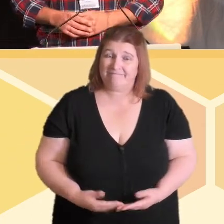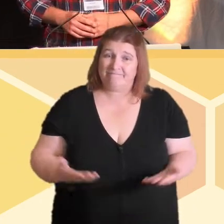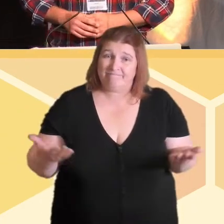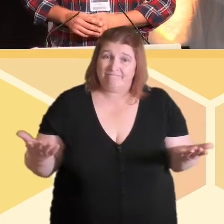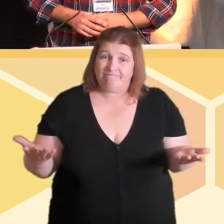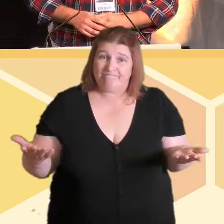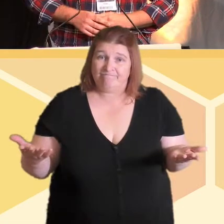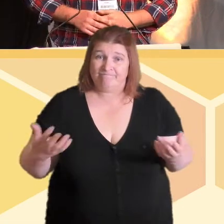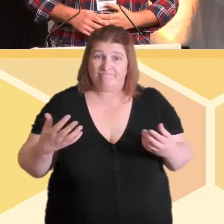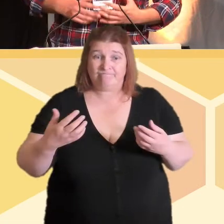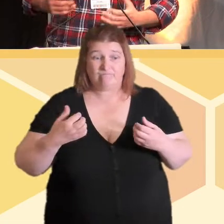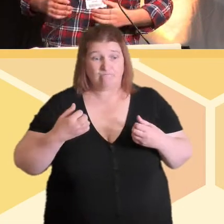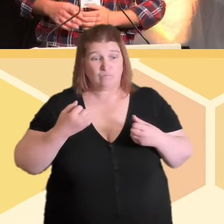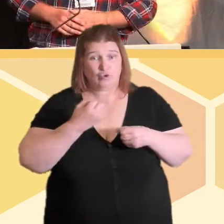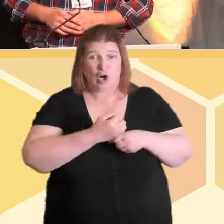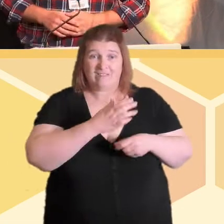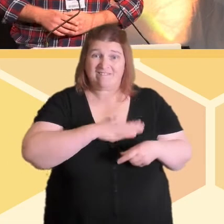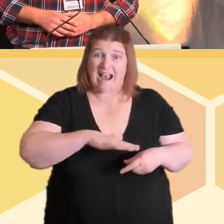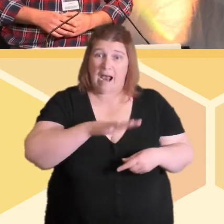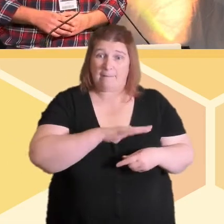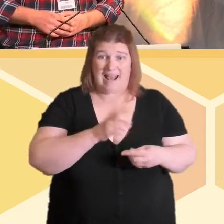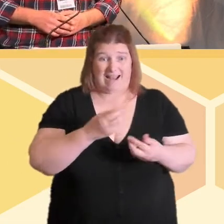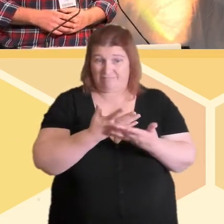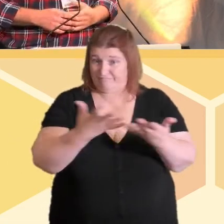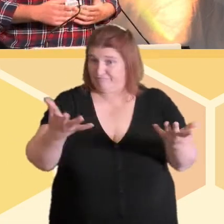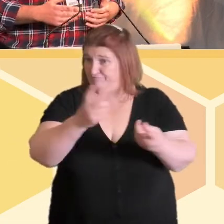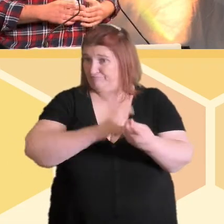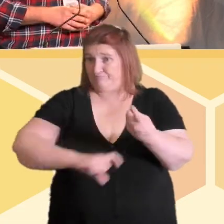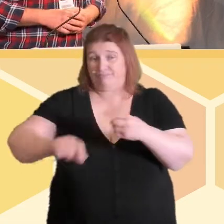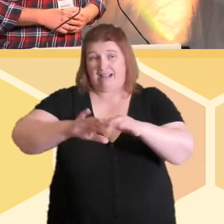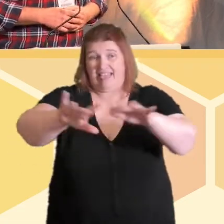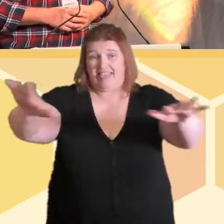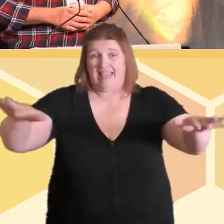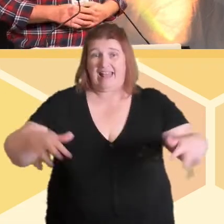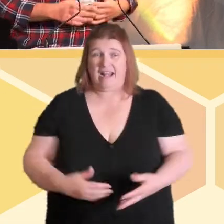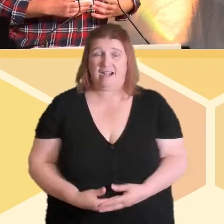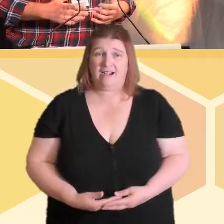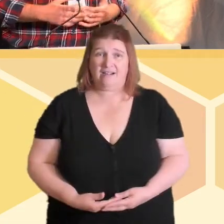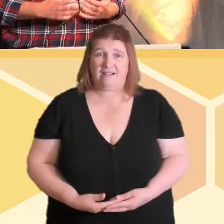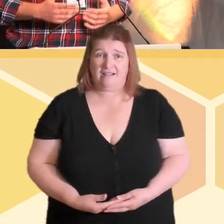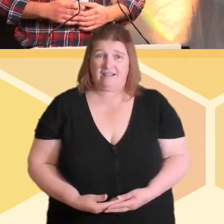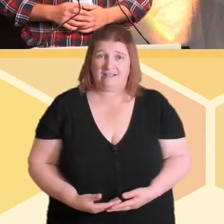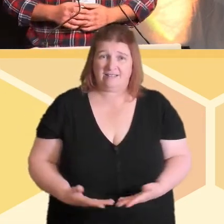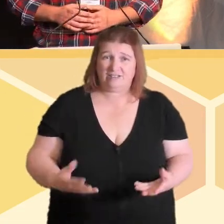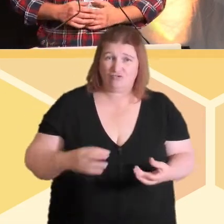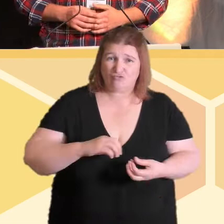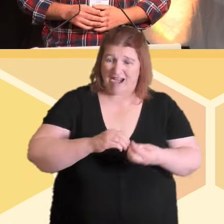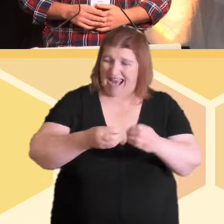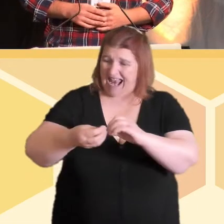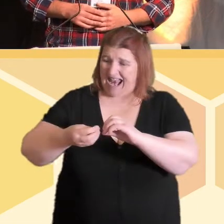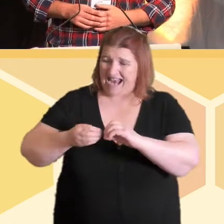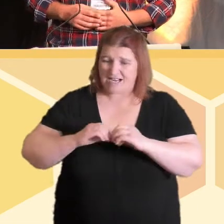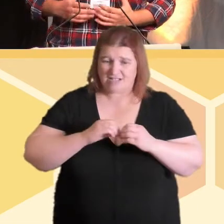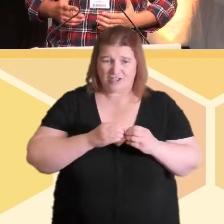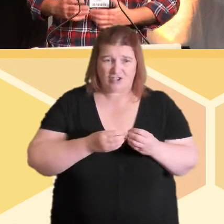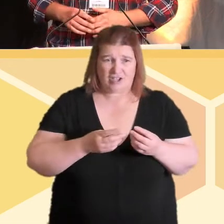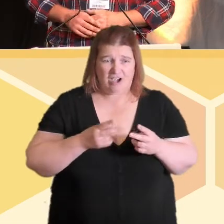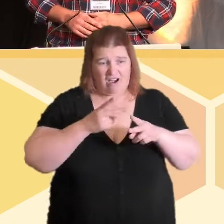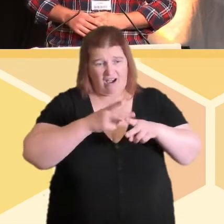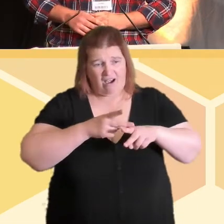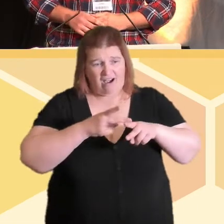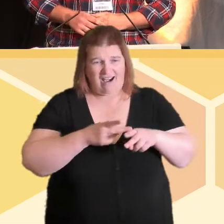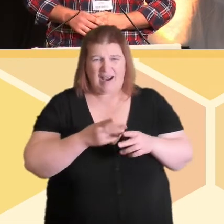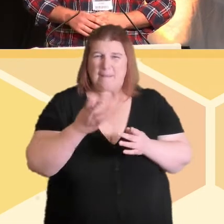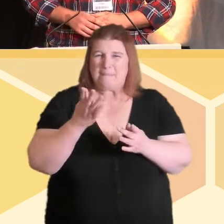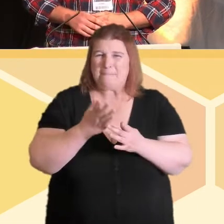Some in our church families and many in our communities may well say, isn't creation care just a